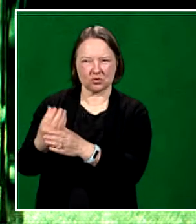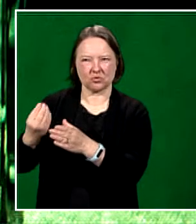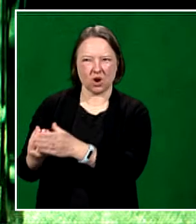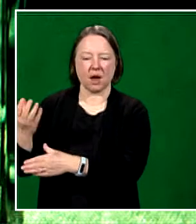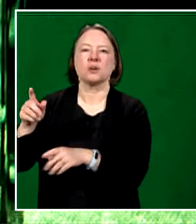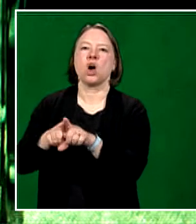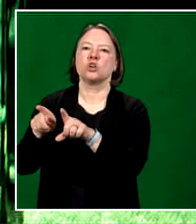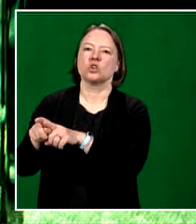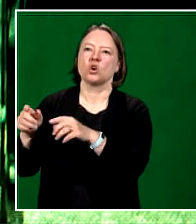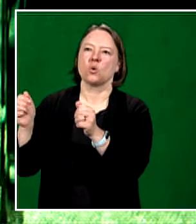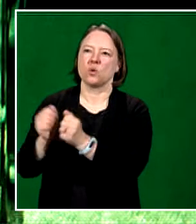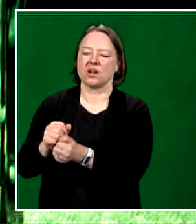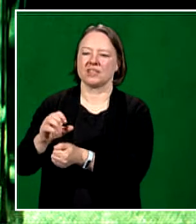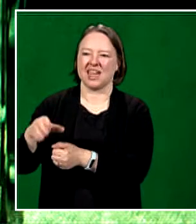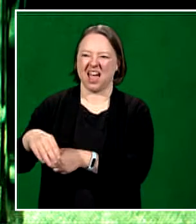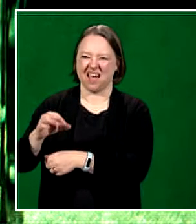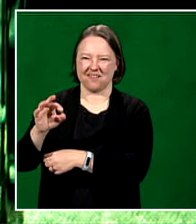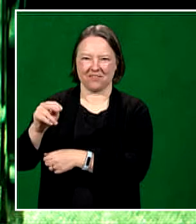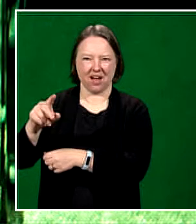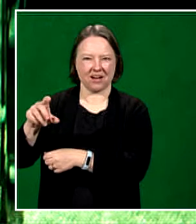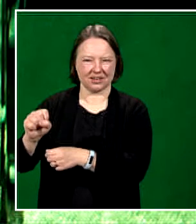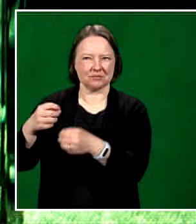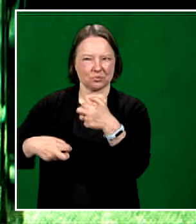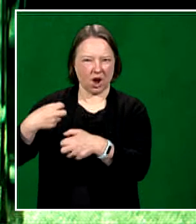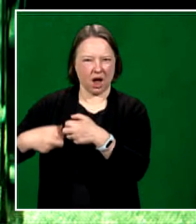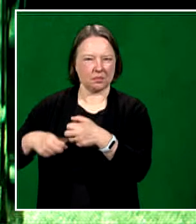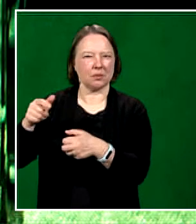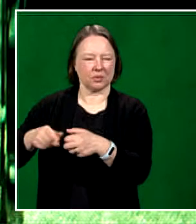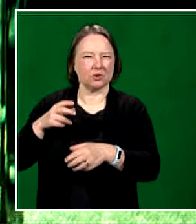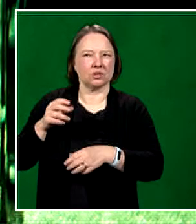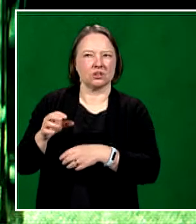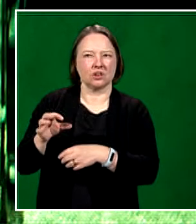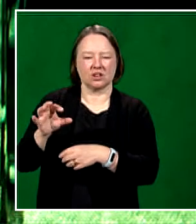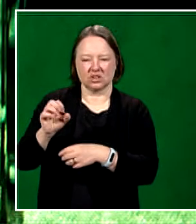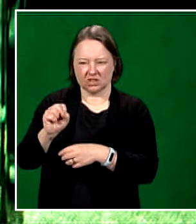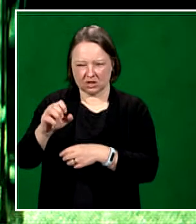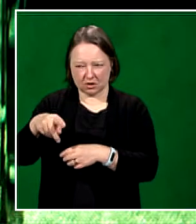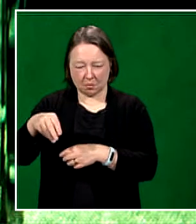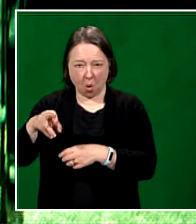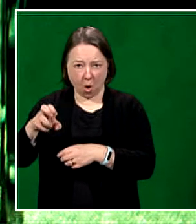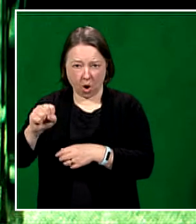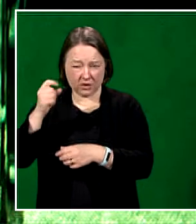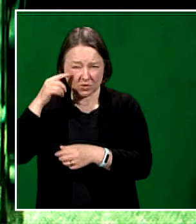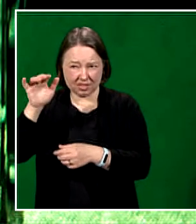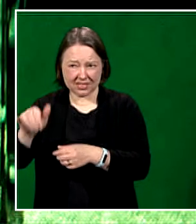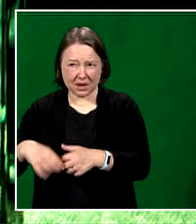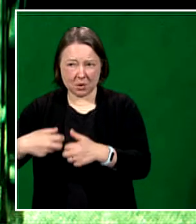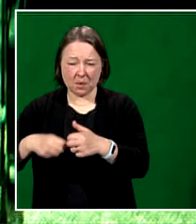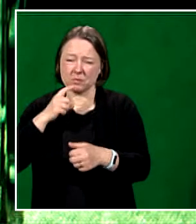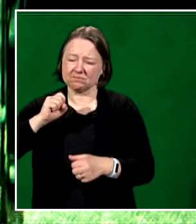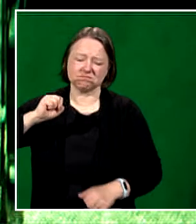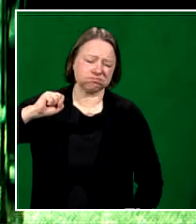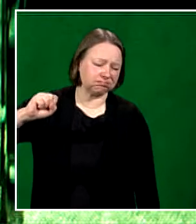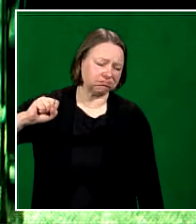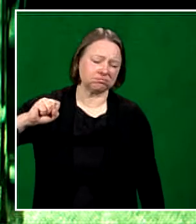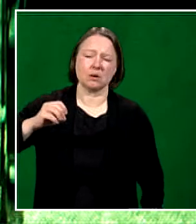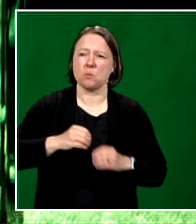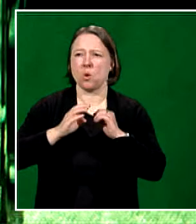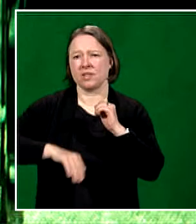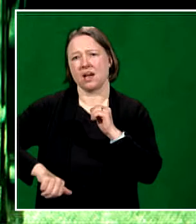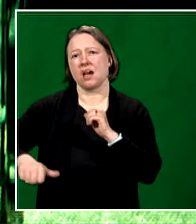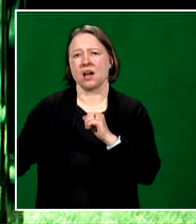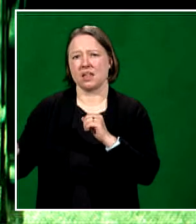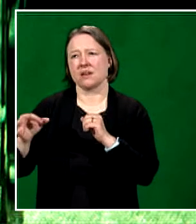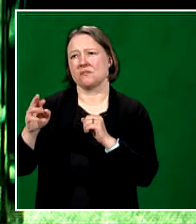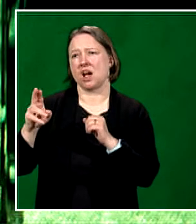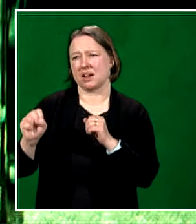comes to the sclerotinia problem, the spores for the sclerotinia fungus are very, very resilient, more so than a lot of other fungi.